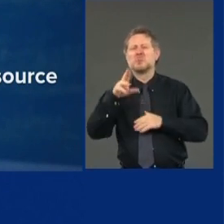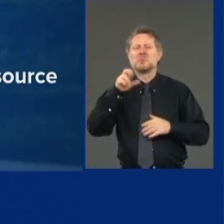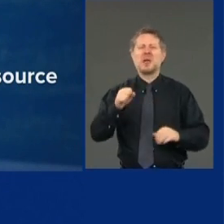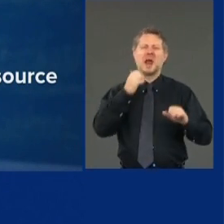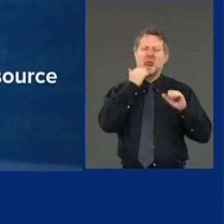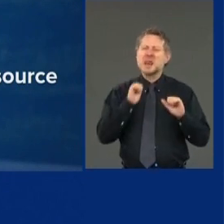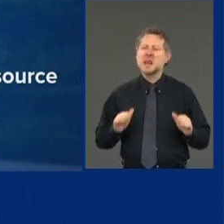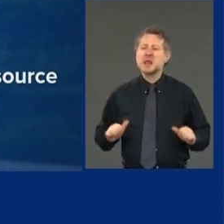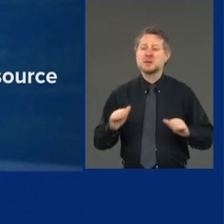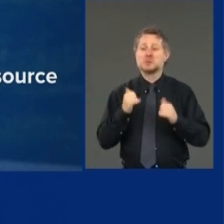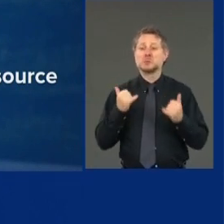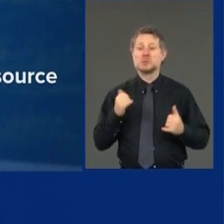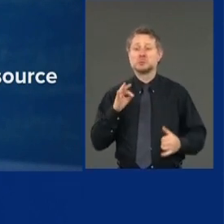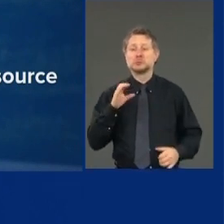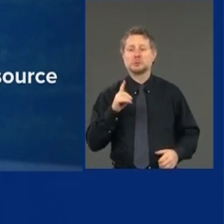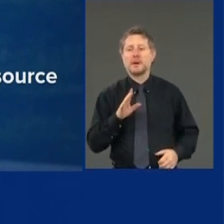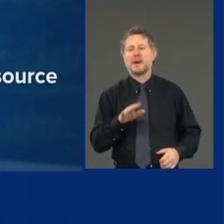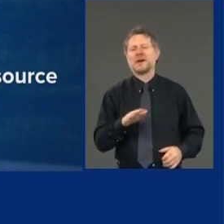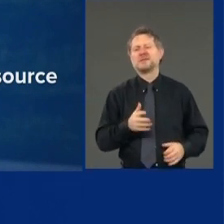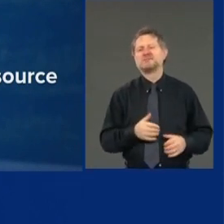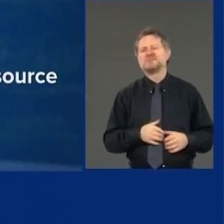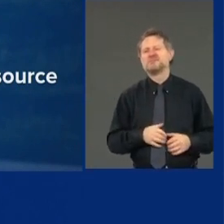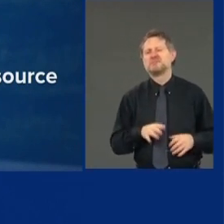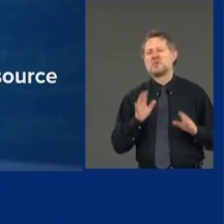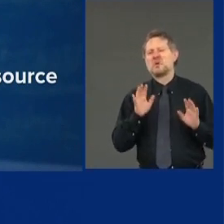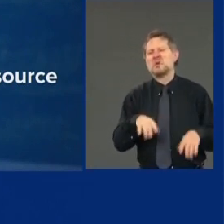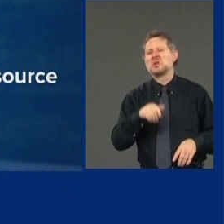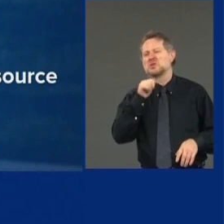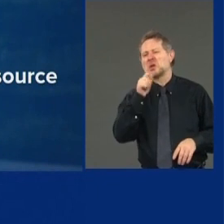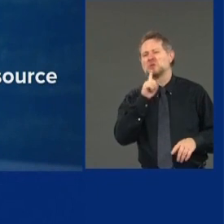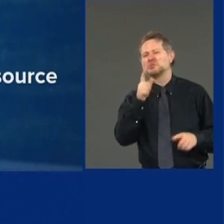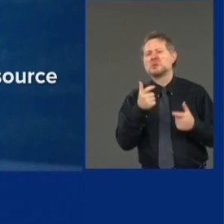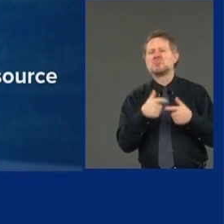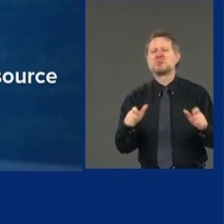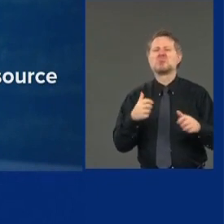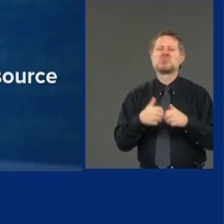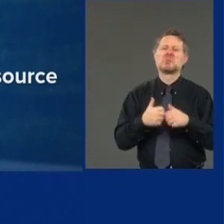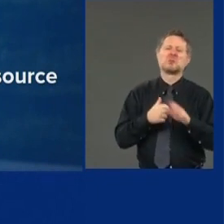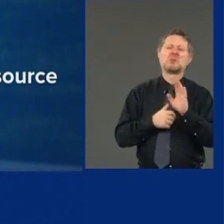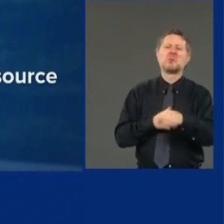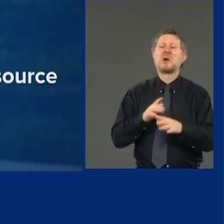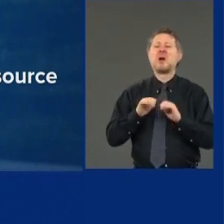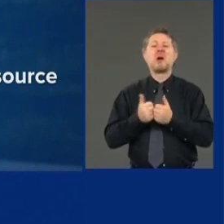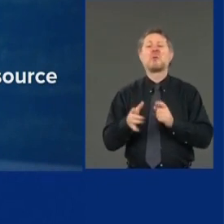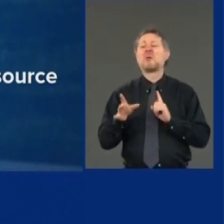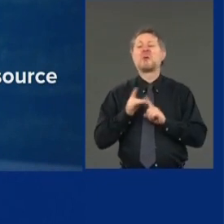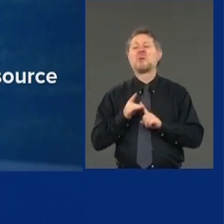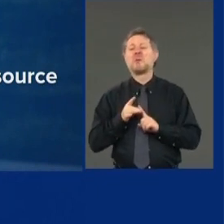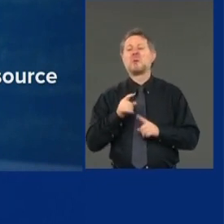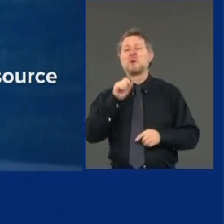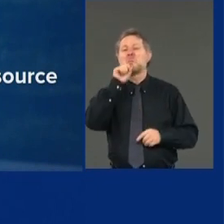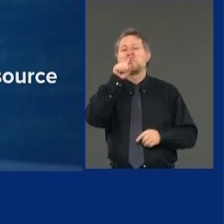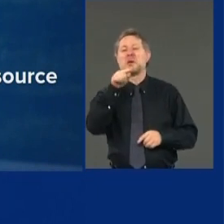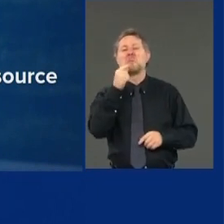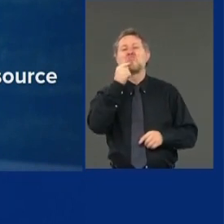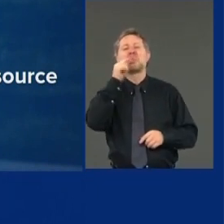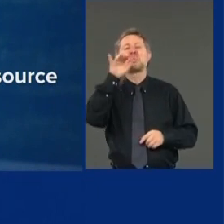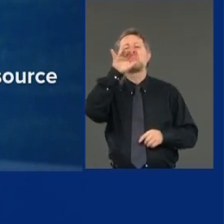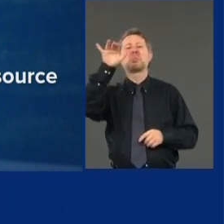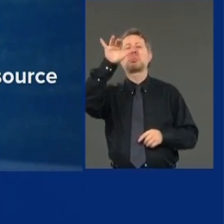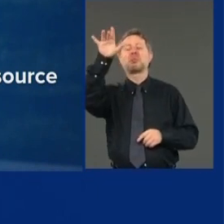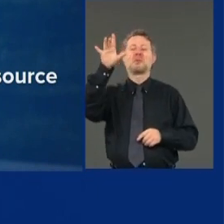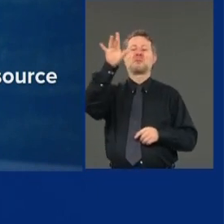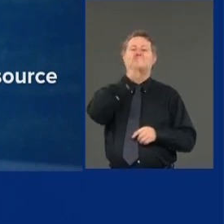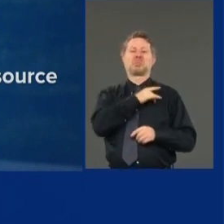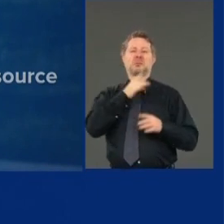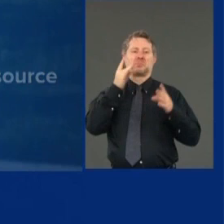the CDC says that's not a major source. It's airborne. It's droplets. That's a major